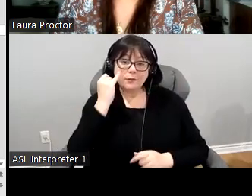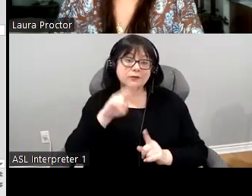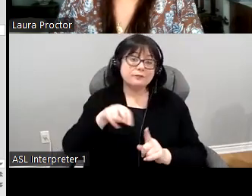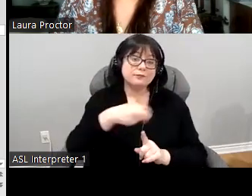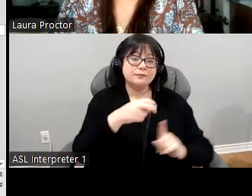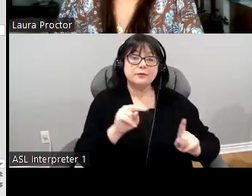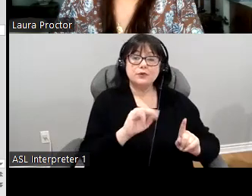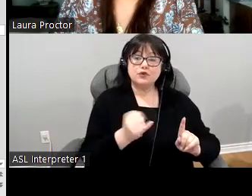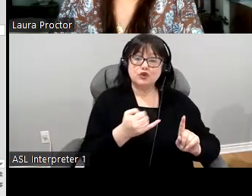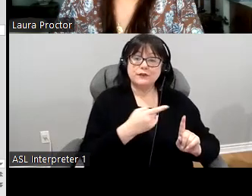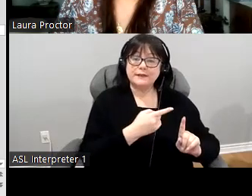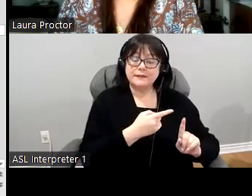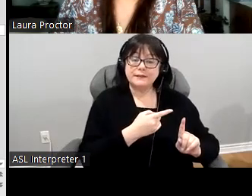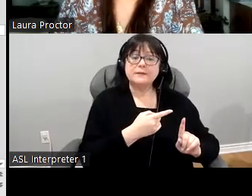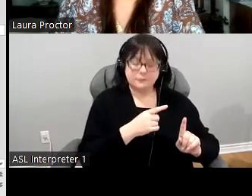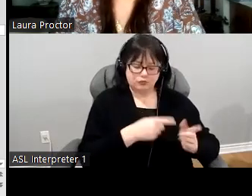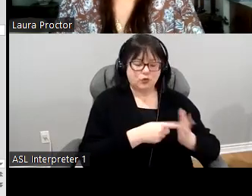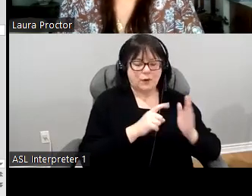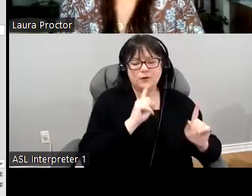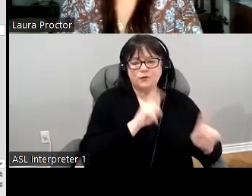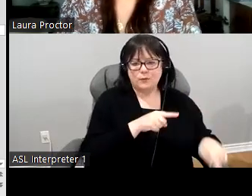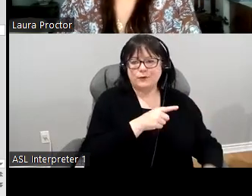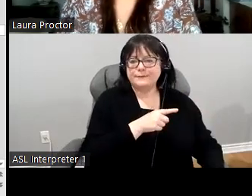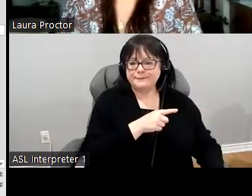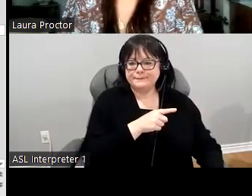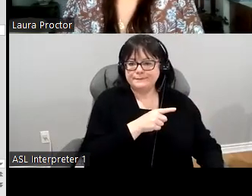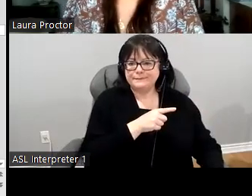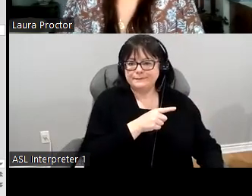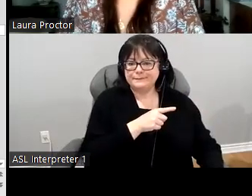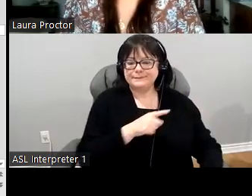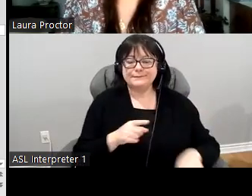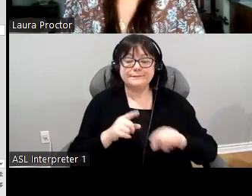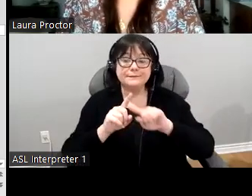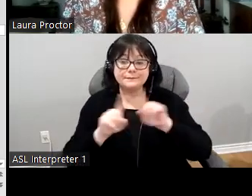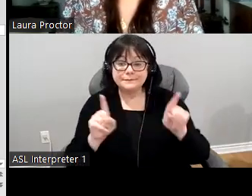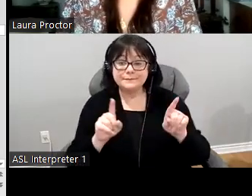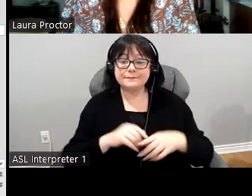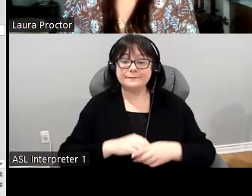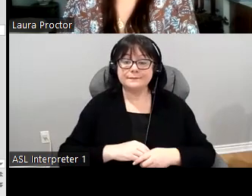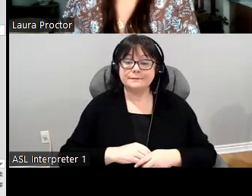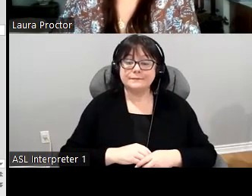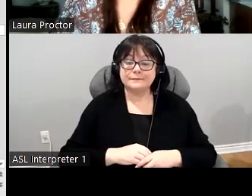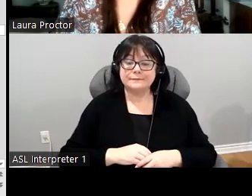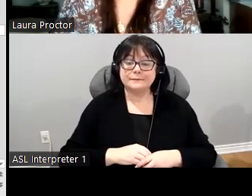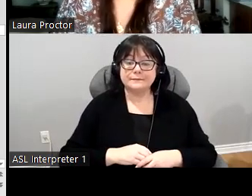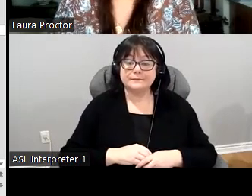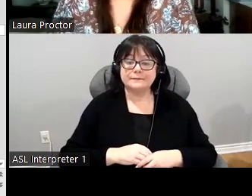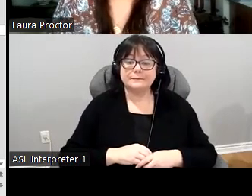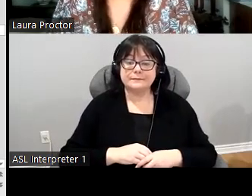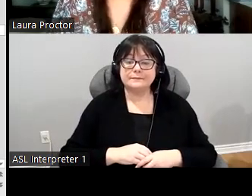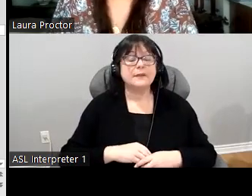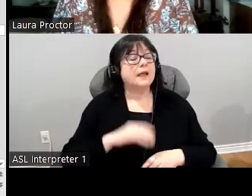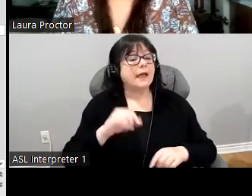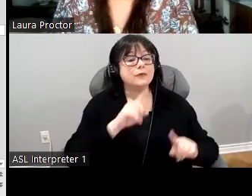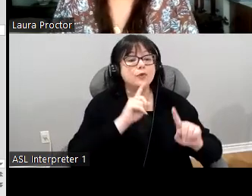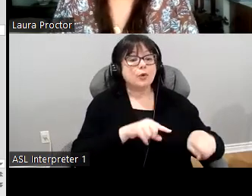to report. However, in the US, I would have to report. APS, or